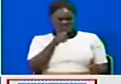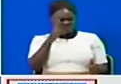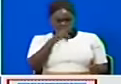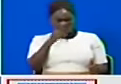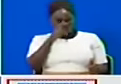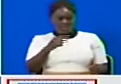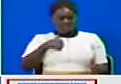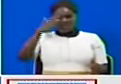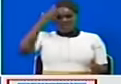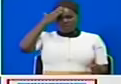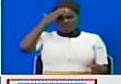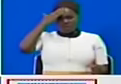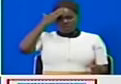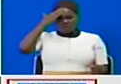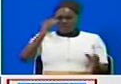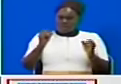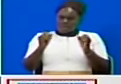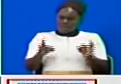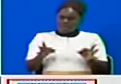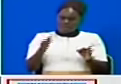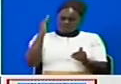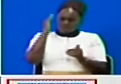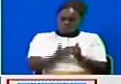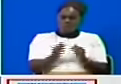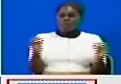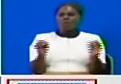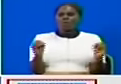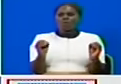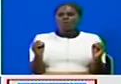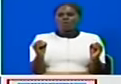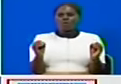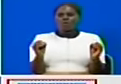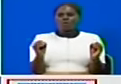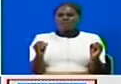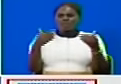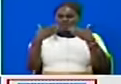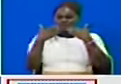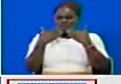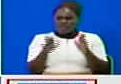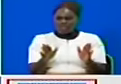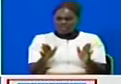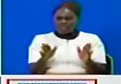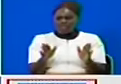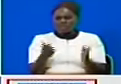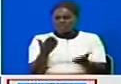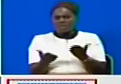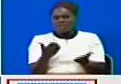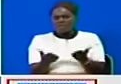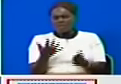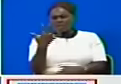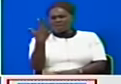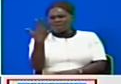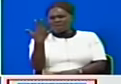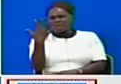that if they won't stop, then they shall have concluded that process by hopefully 12 noon, rather 12